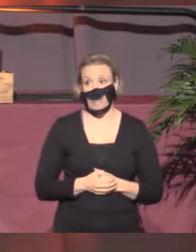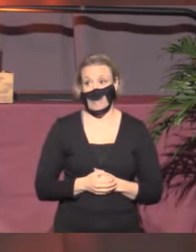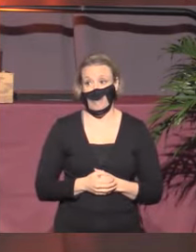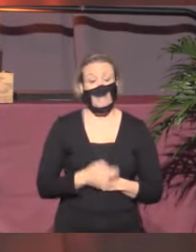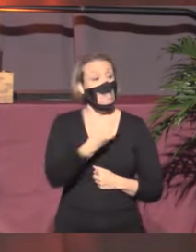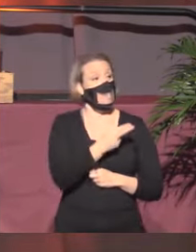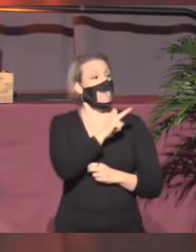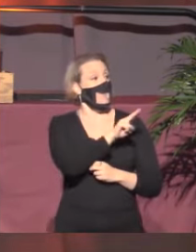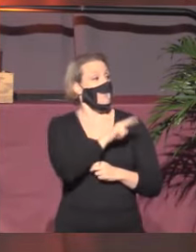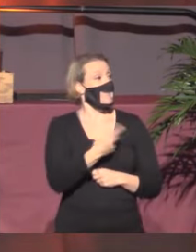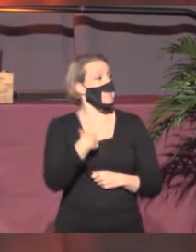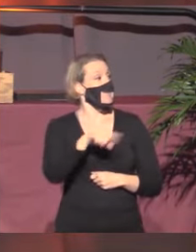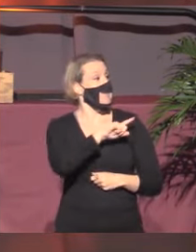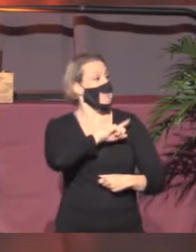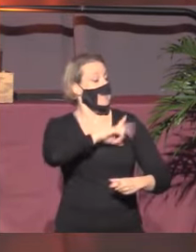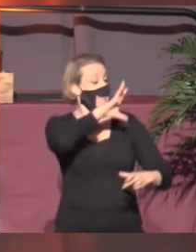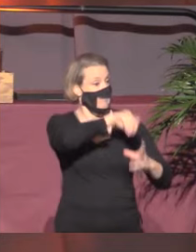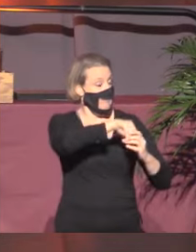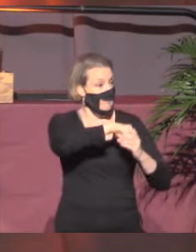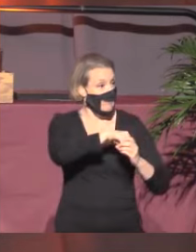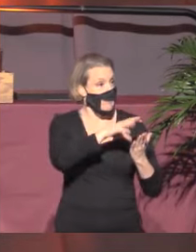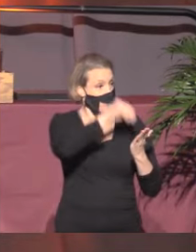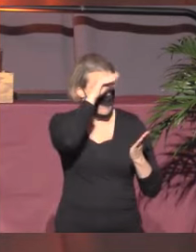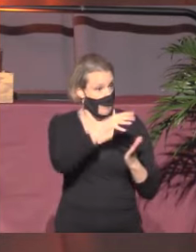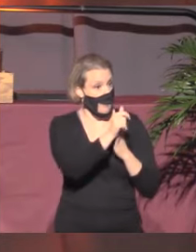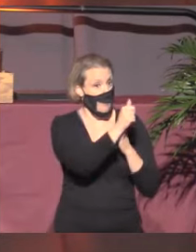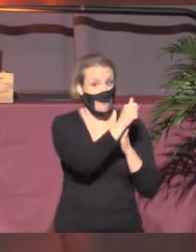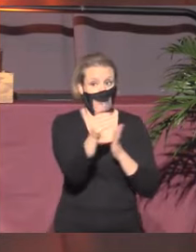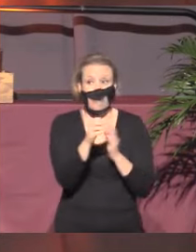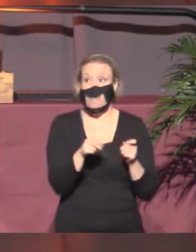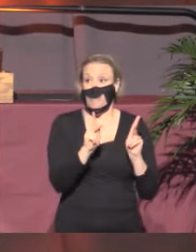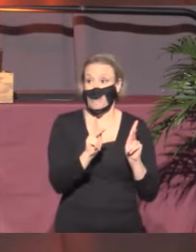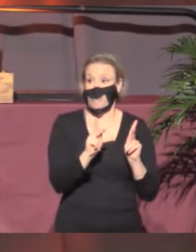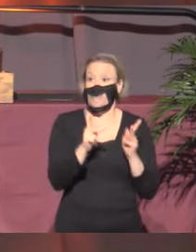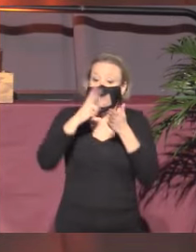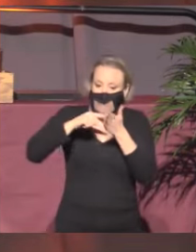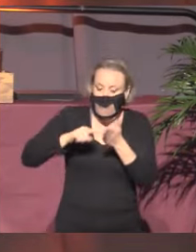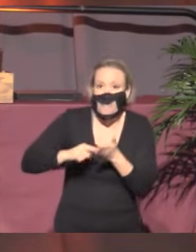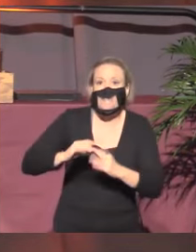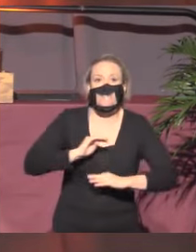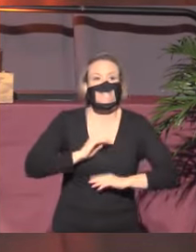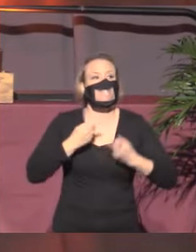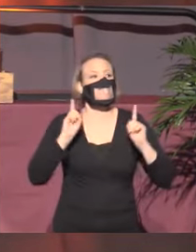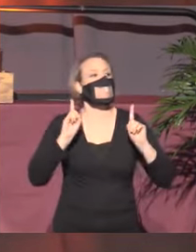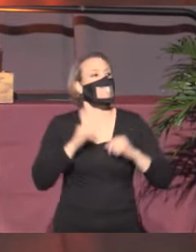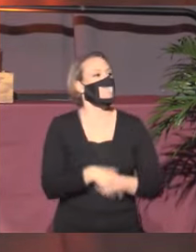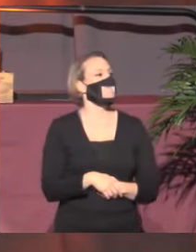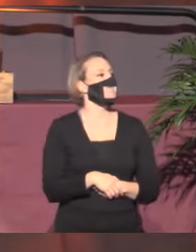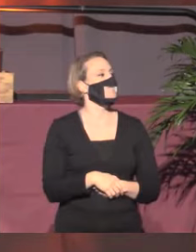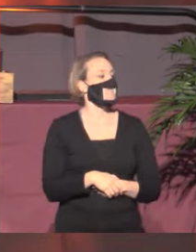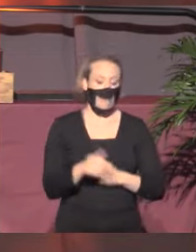on. Many of us served in student leadership opportunities, completed research, and paved the way for incoming classes'